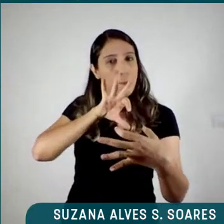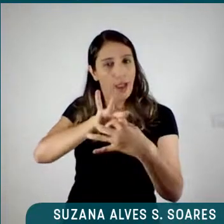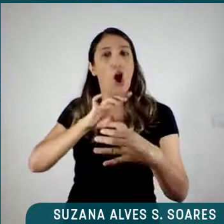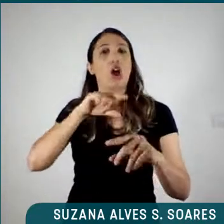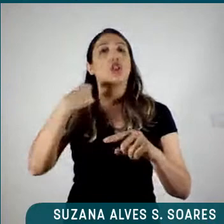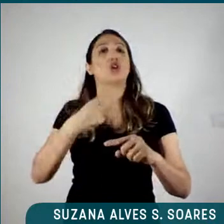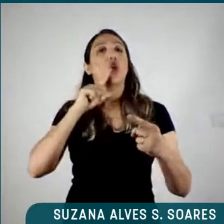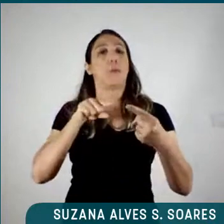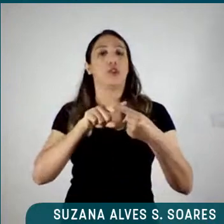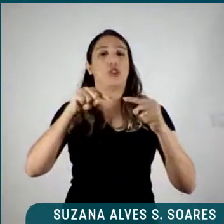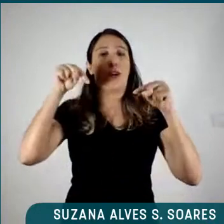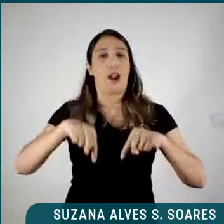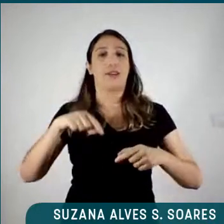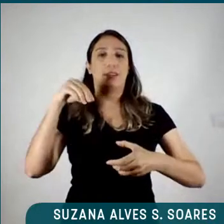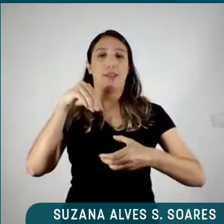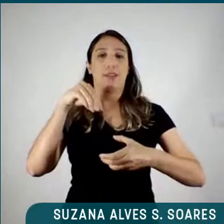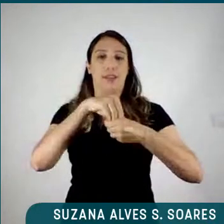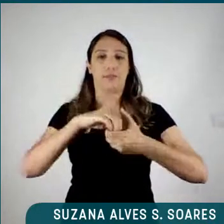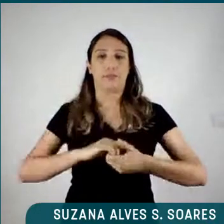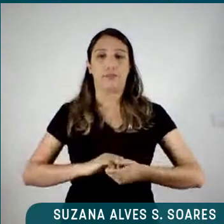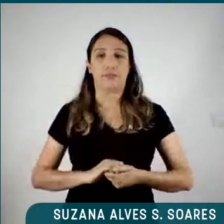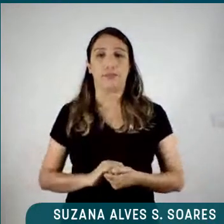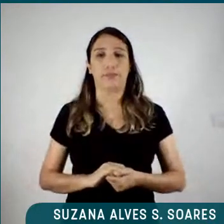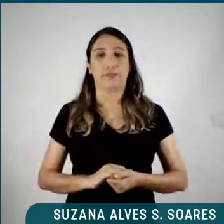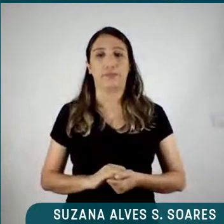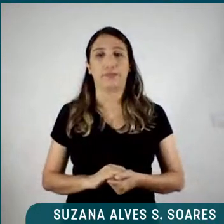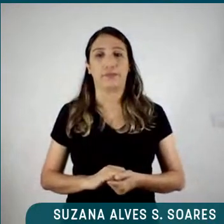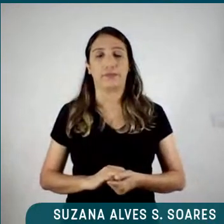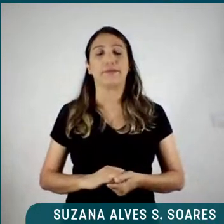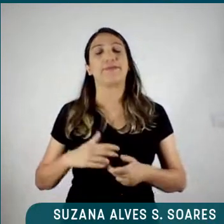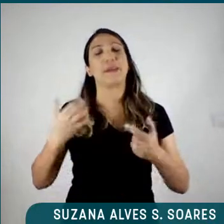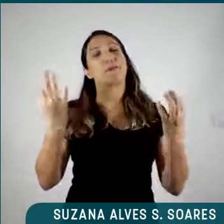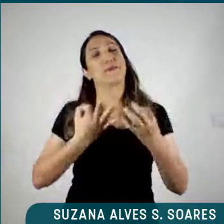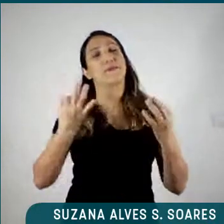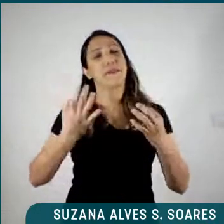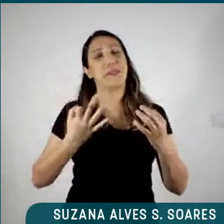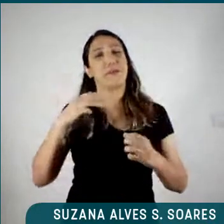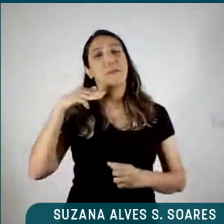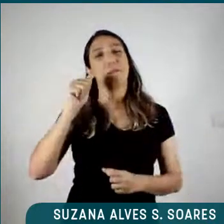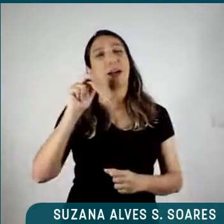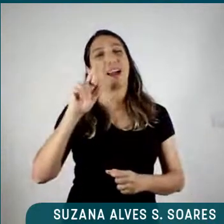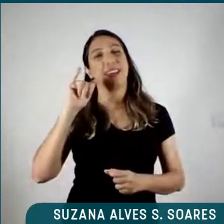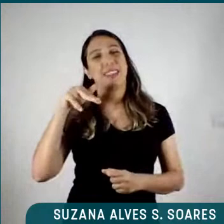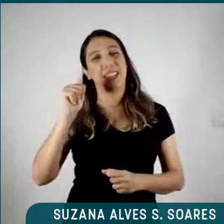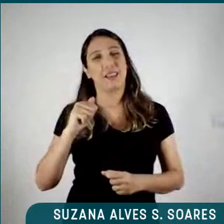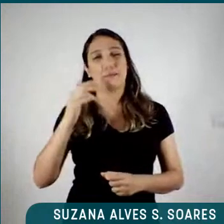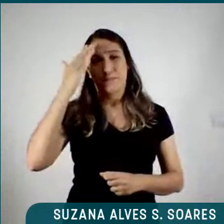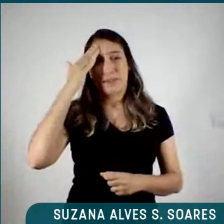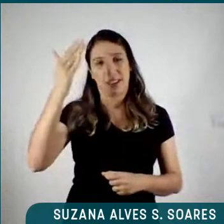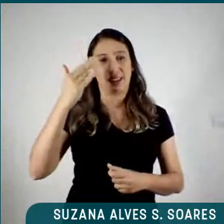we can guarantee the transversality of the debate.